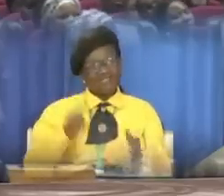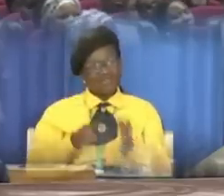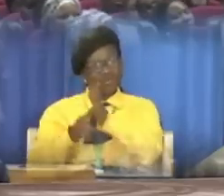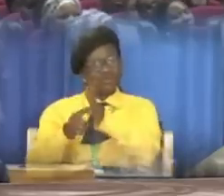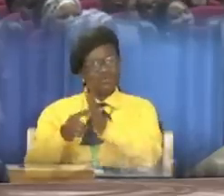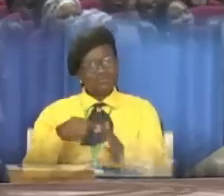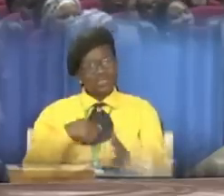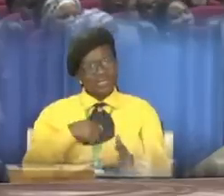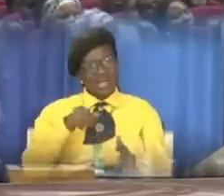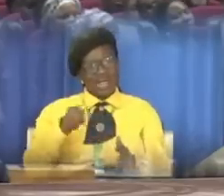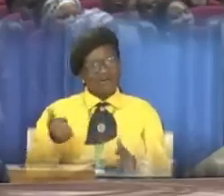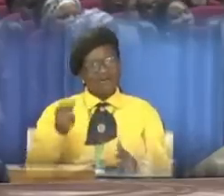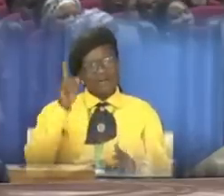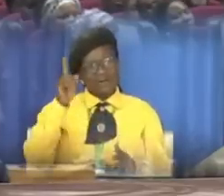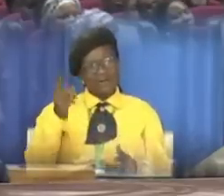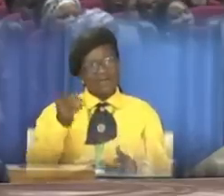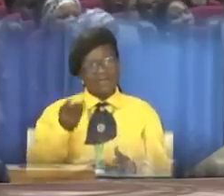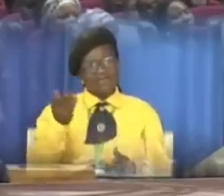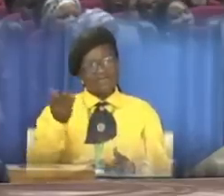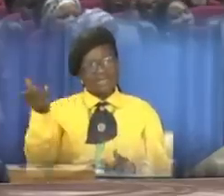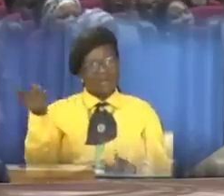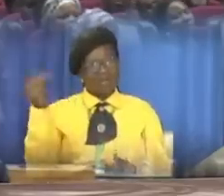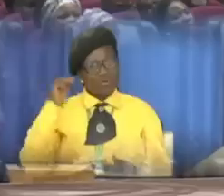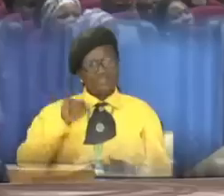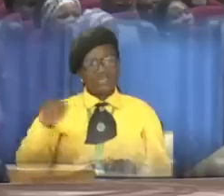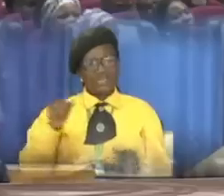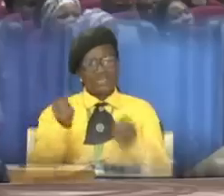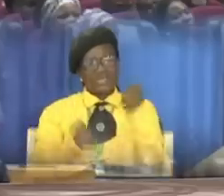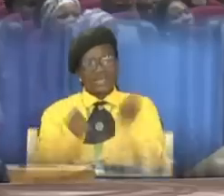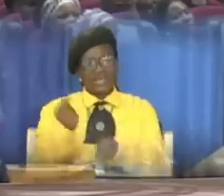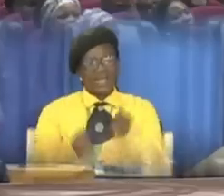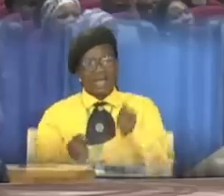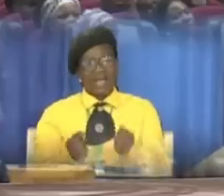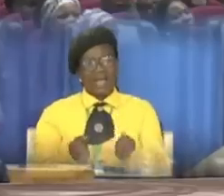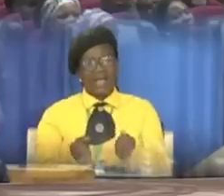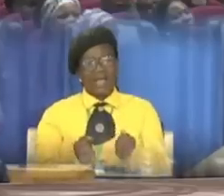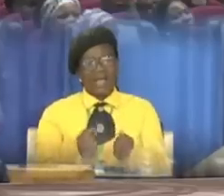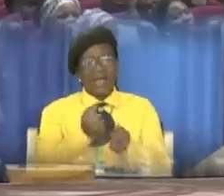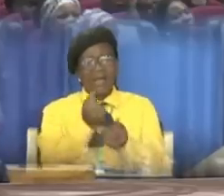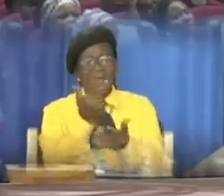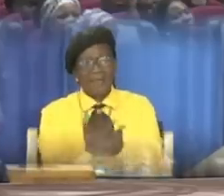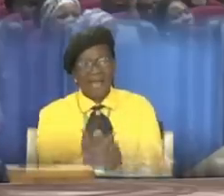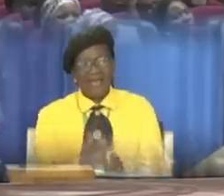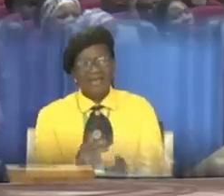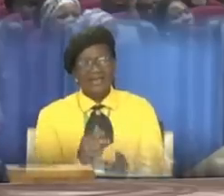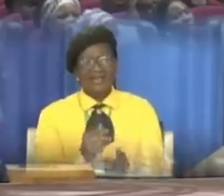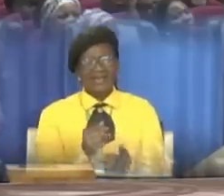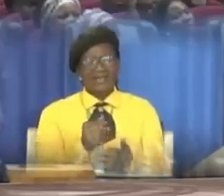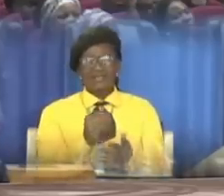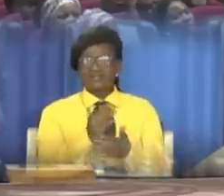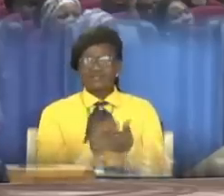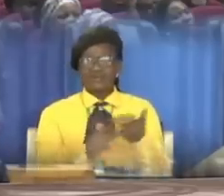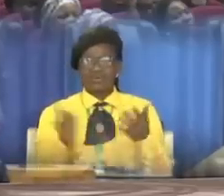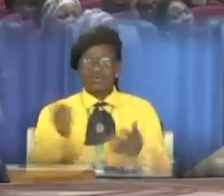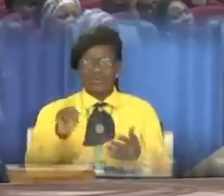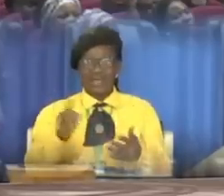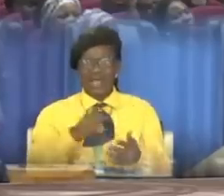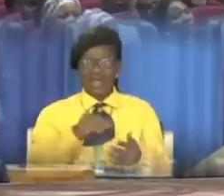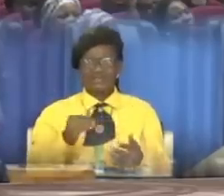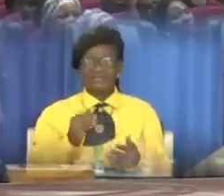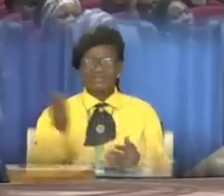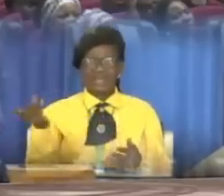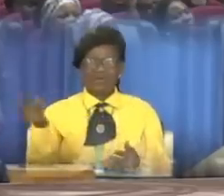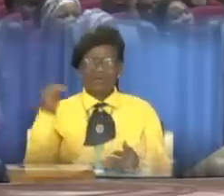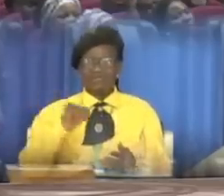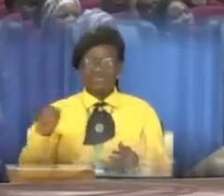There was a car parked somewhere, and there was this fellow who was walking past, but